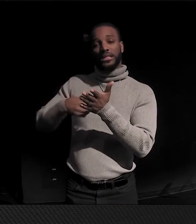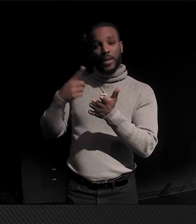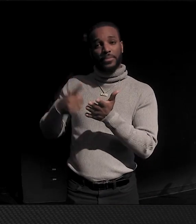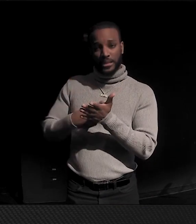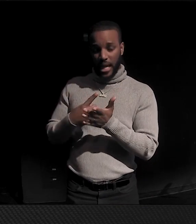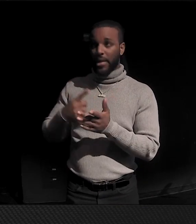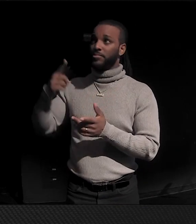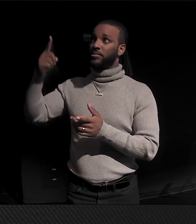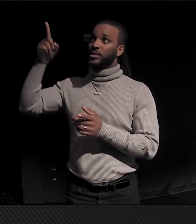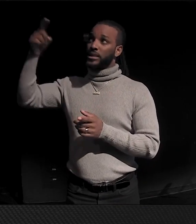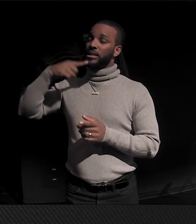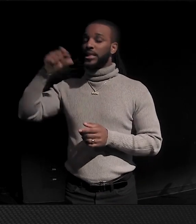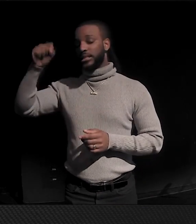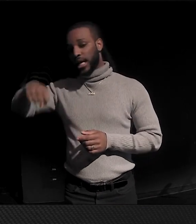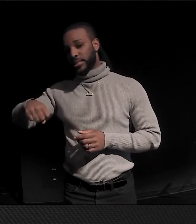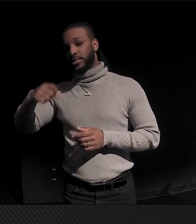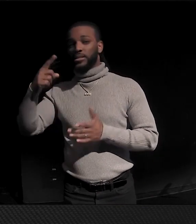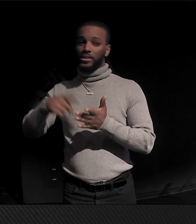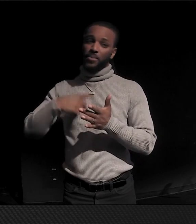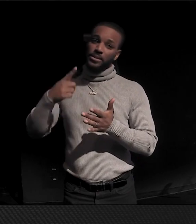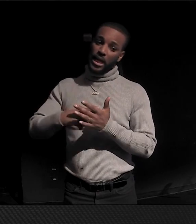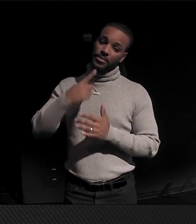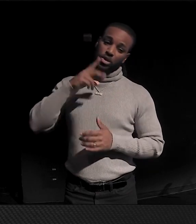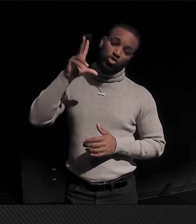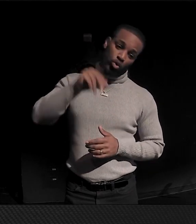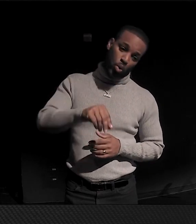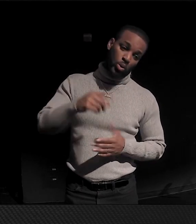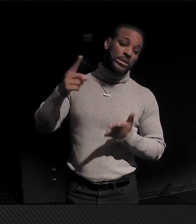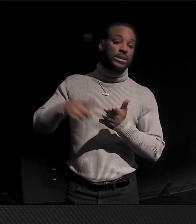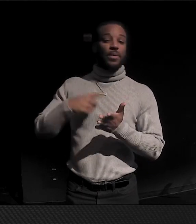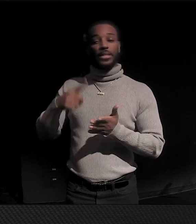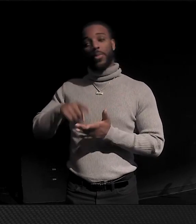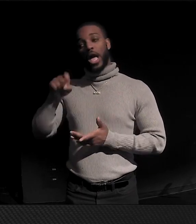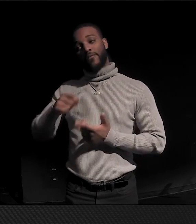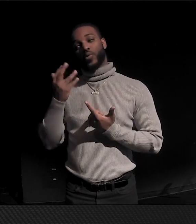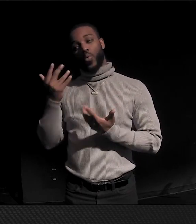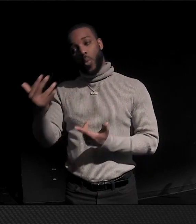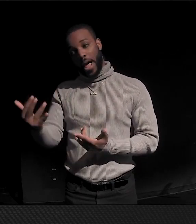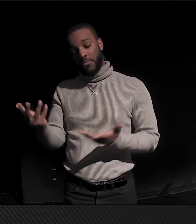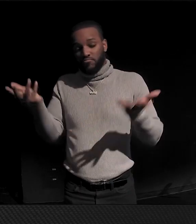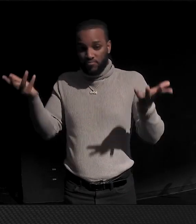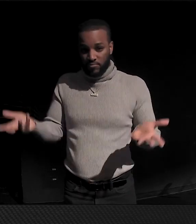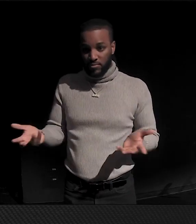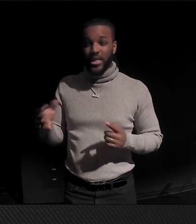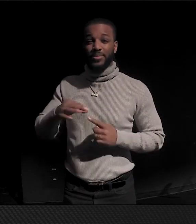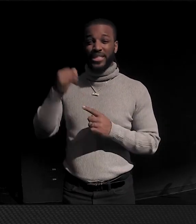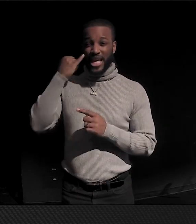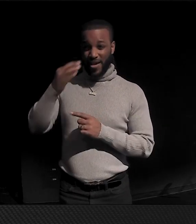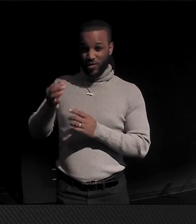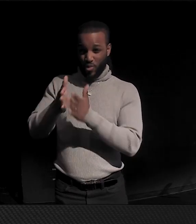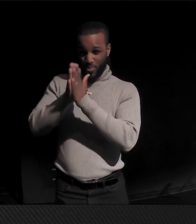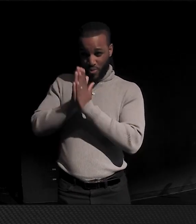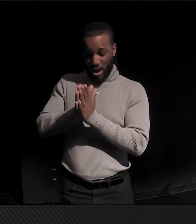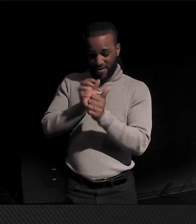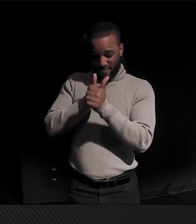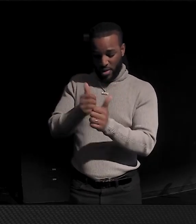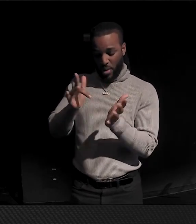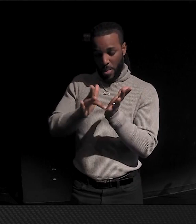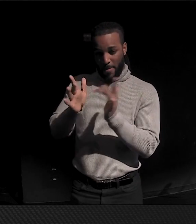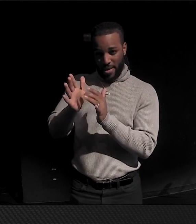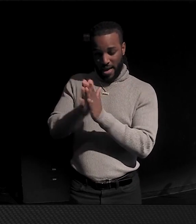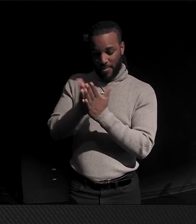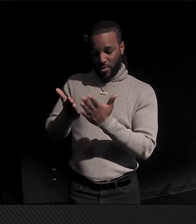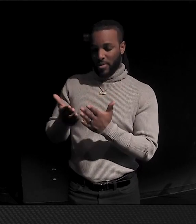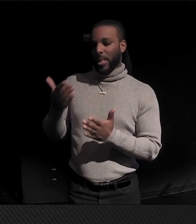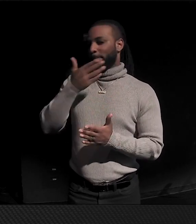and sometimes we get no, sometimes we get wait. Yeah. Mm. Yeah. And to especially pray the word, the best way that I can